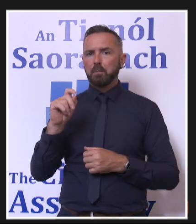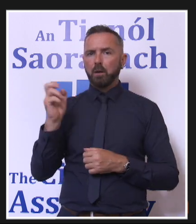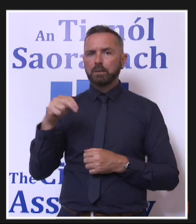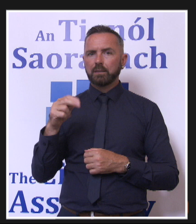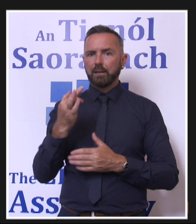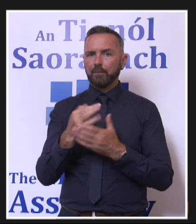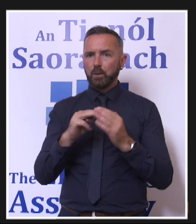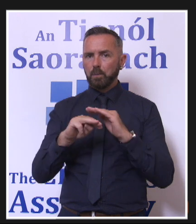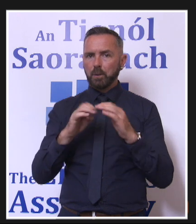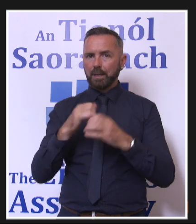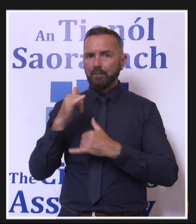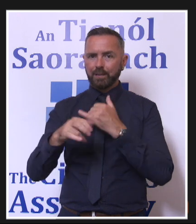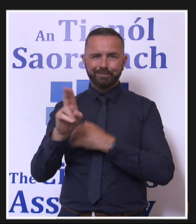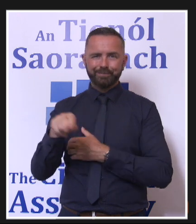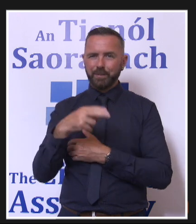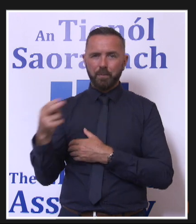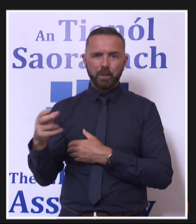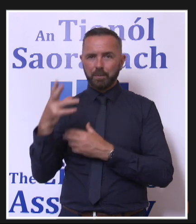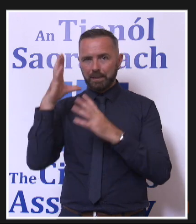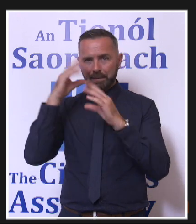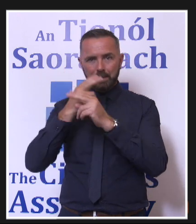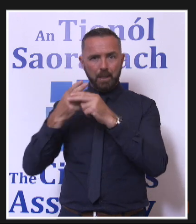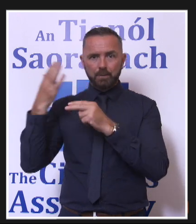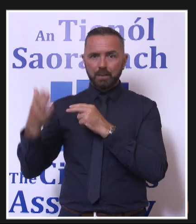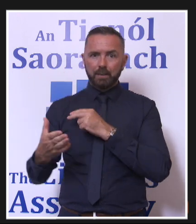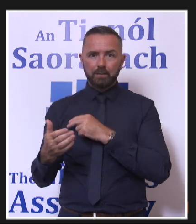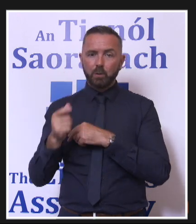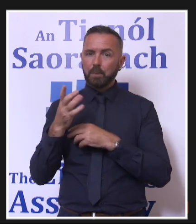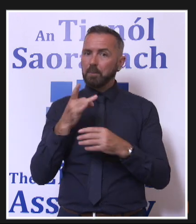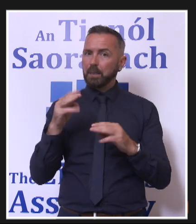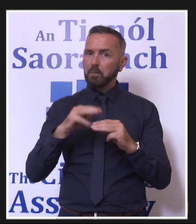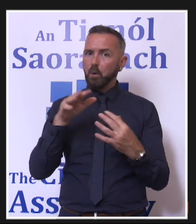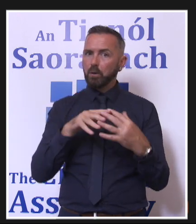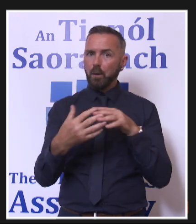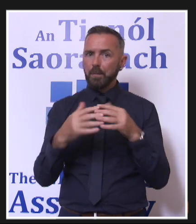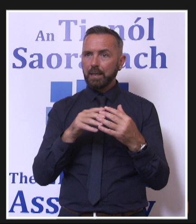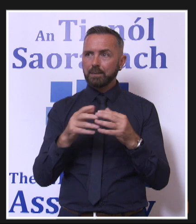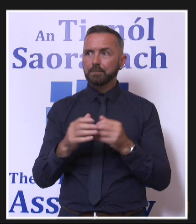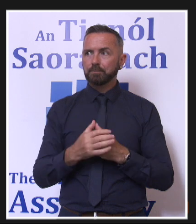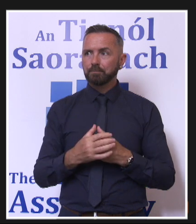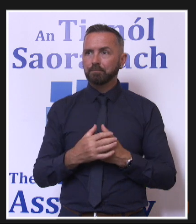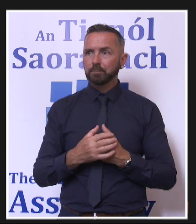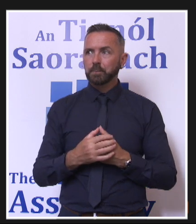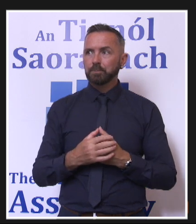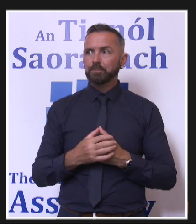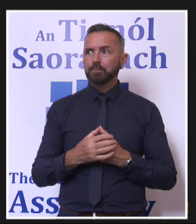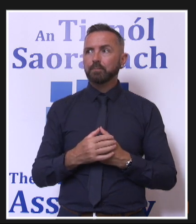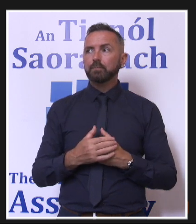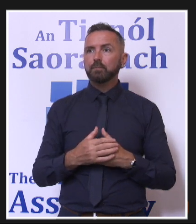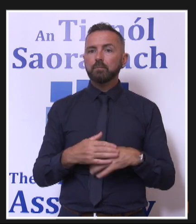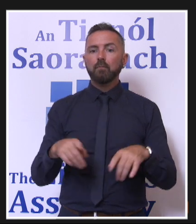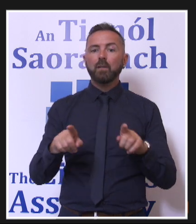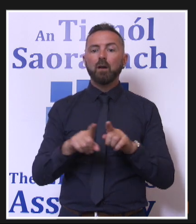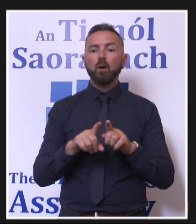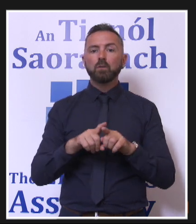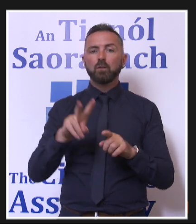the year, you really cannot. That complicates our situation. We're also a victim of